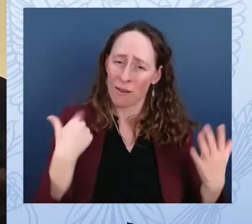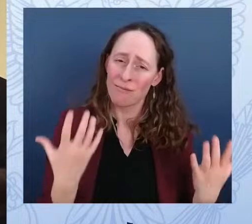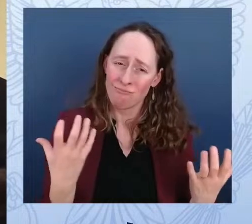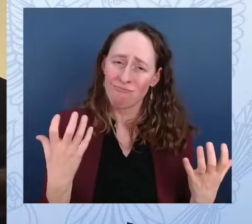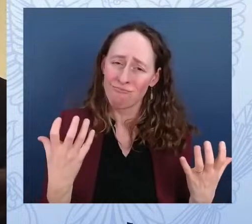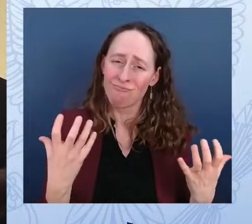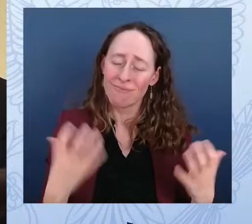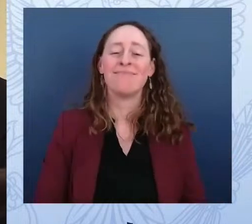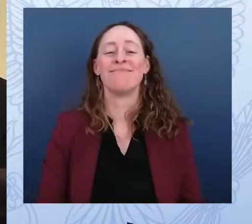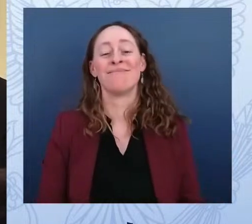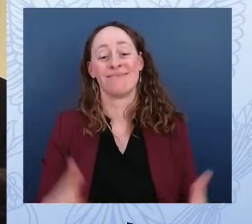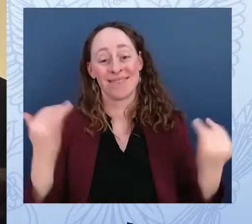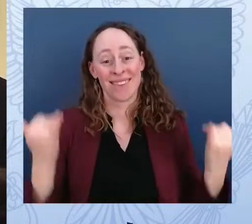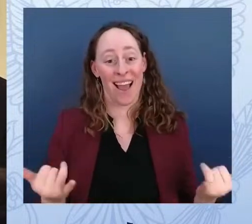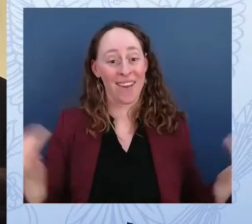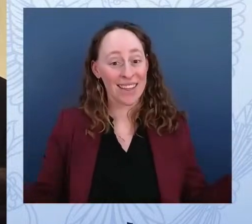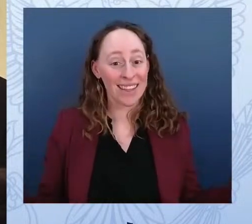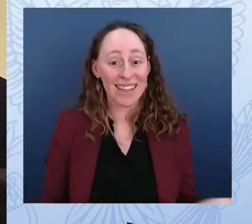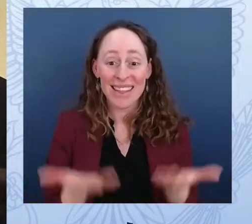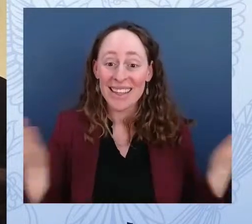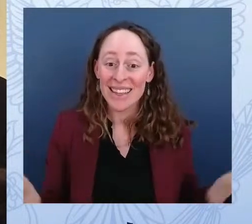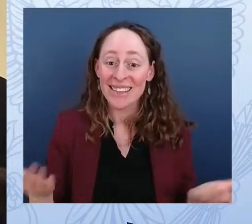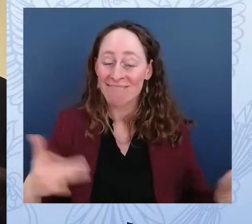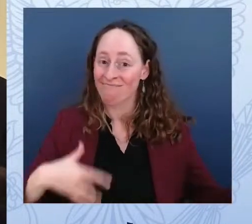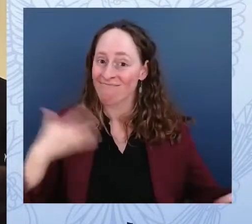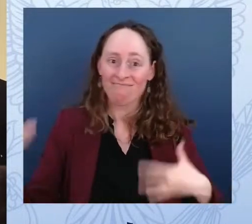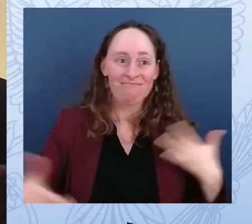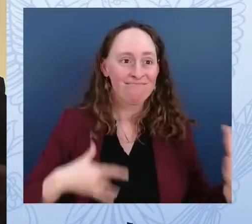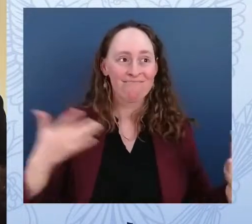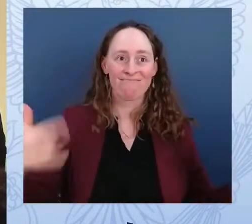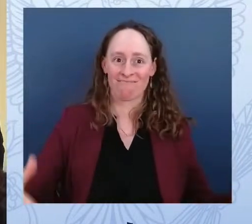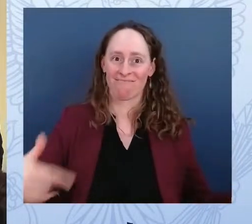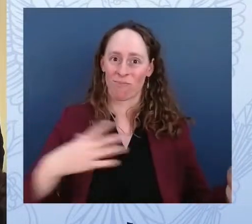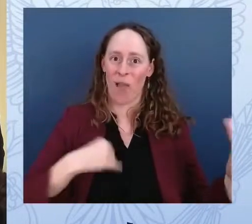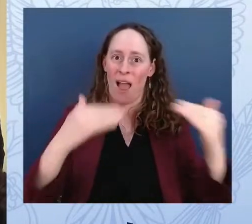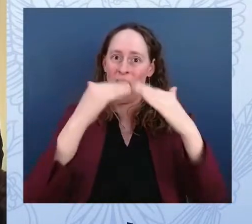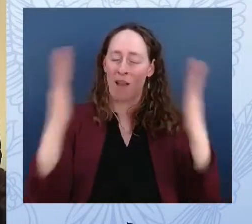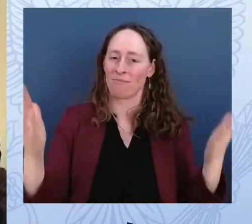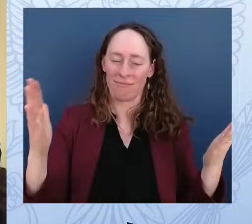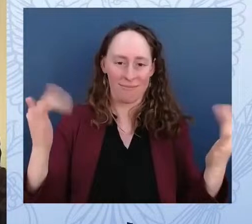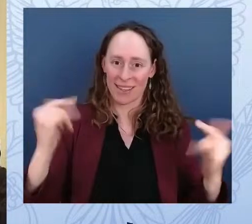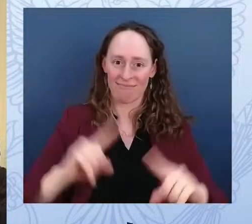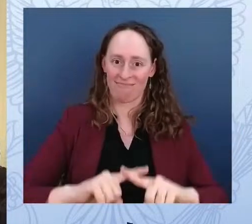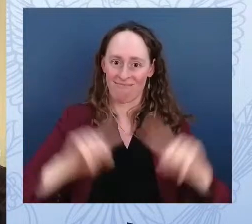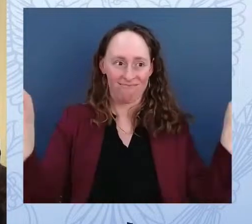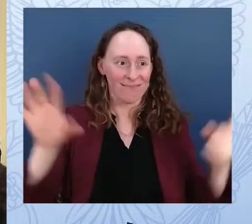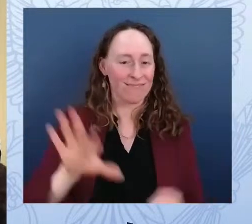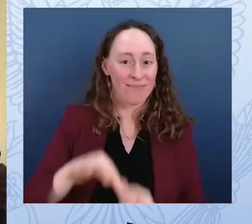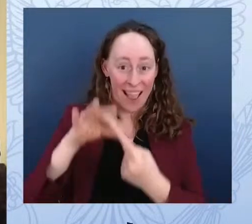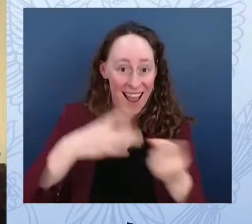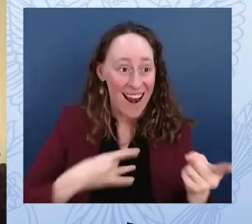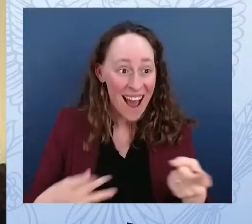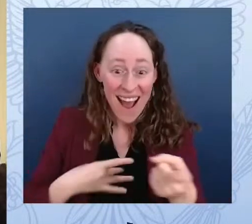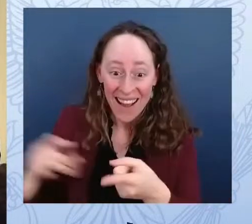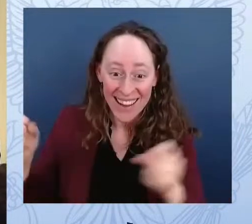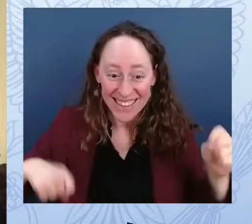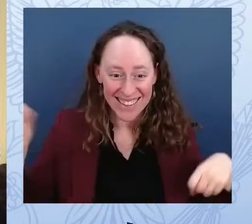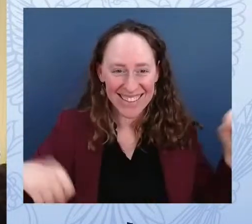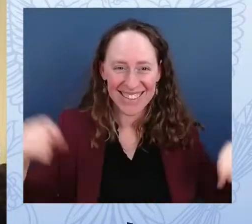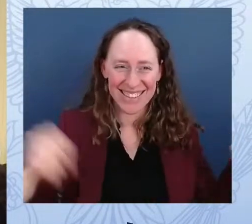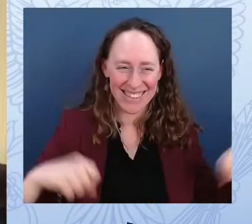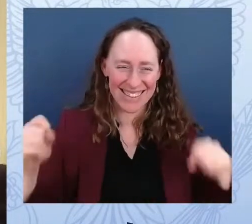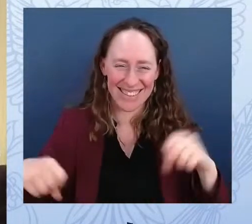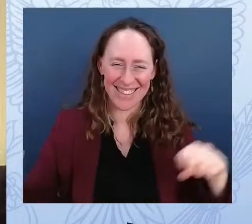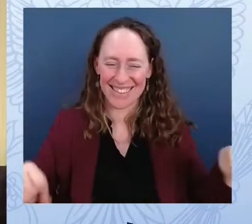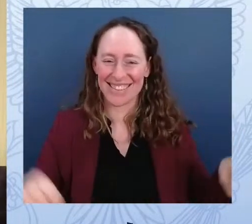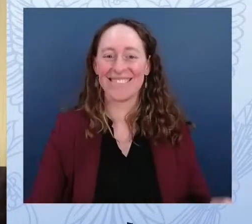house for the holidays. Did all you guys like it? Yeah. And one of the privileges I have as